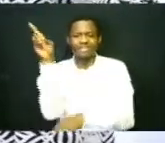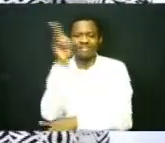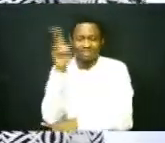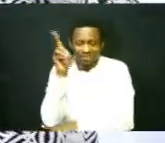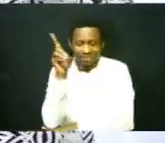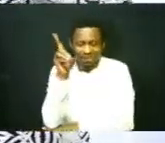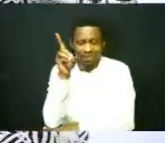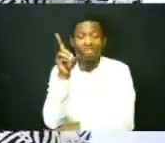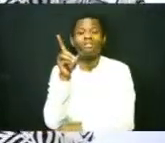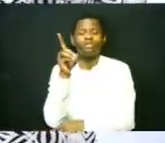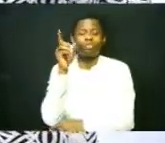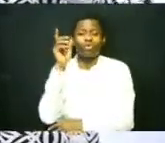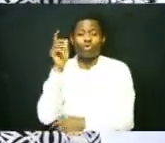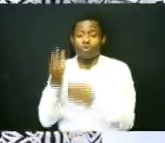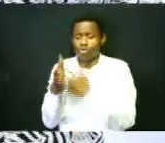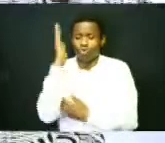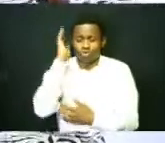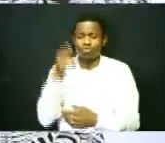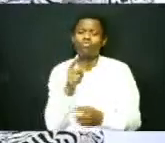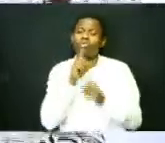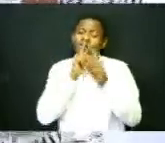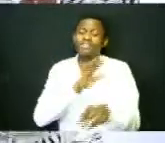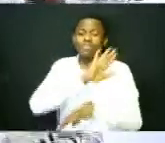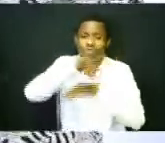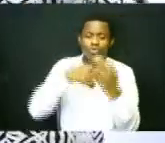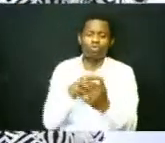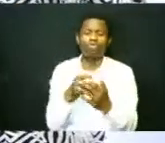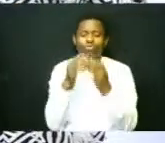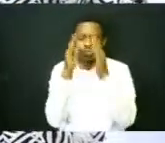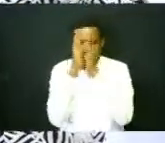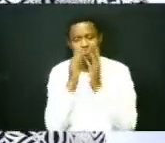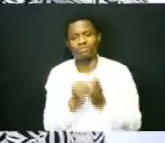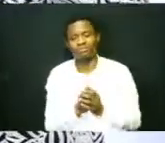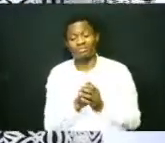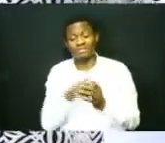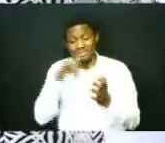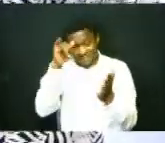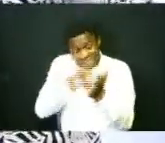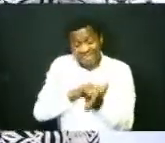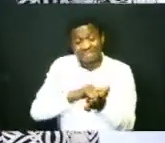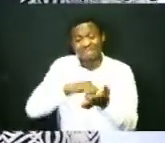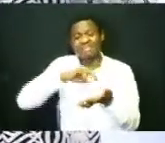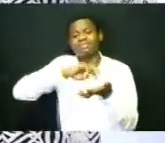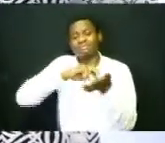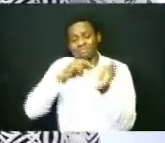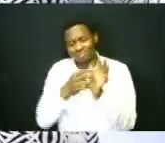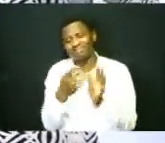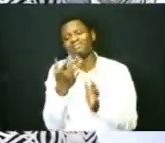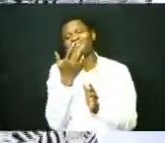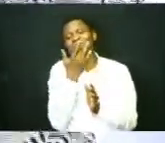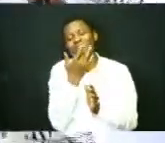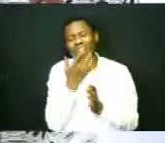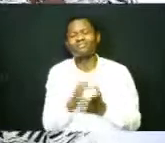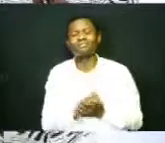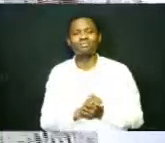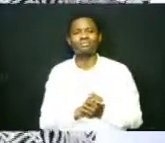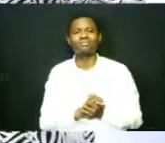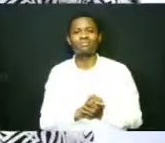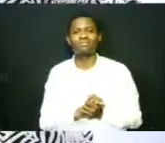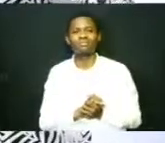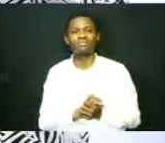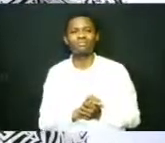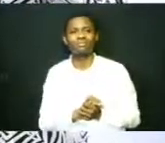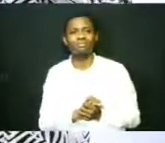nyame animu adomo na chese ne mpaa odi kwa urade anim boye nyina no onyame adimu ayepa aba e wo mpaa ni nyina